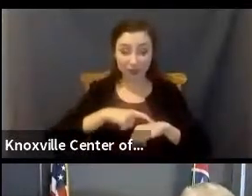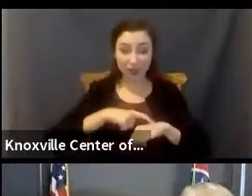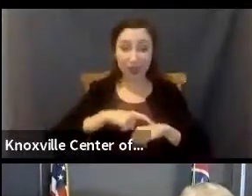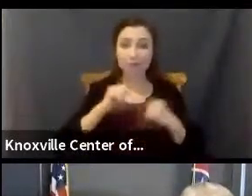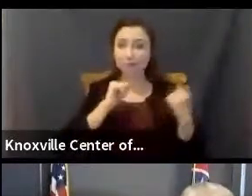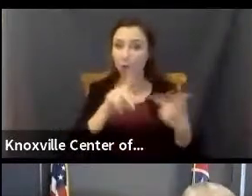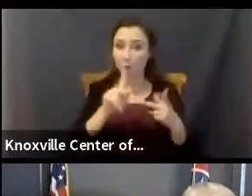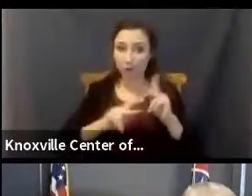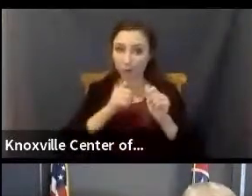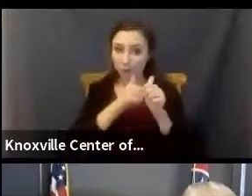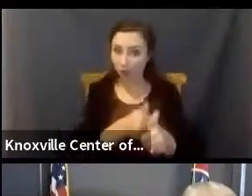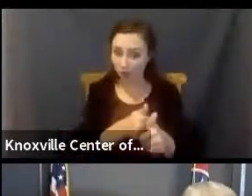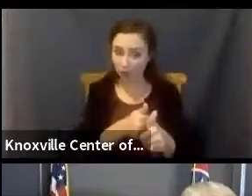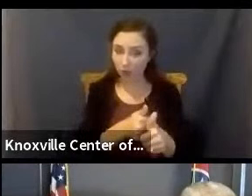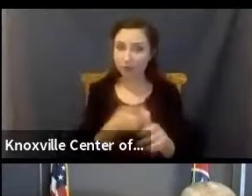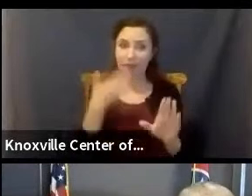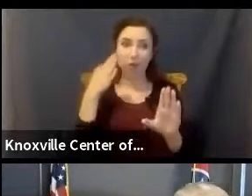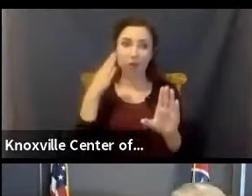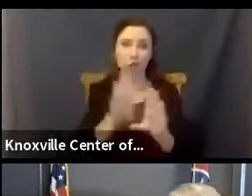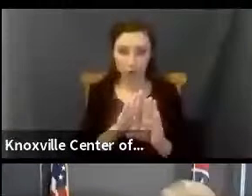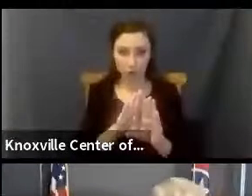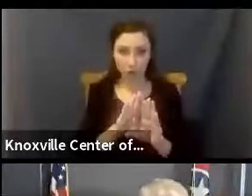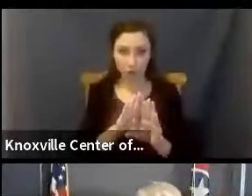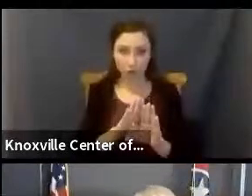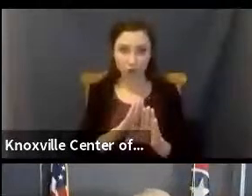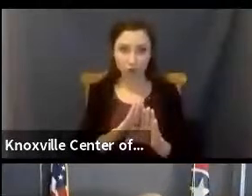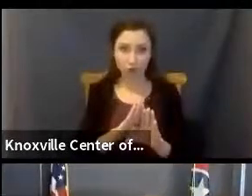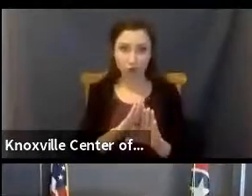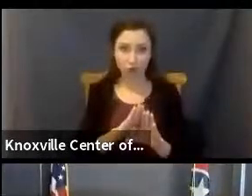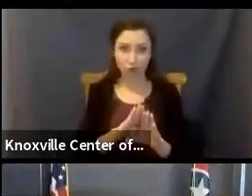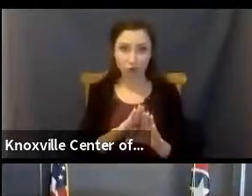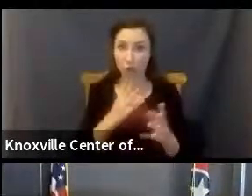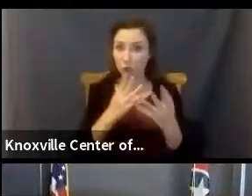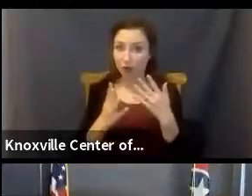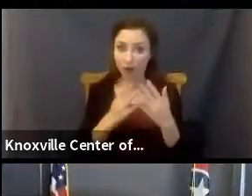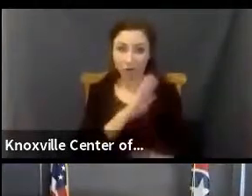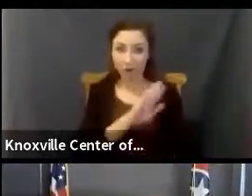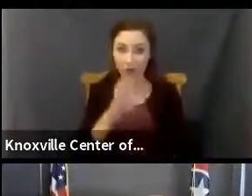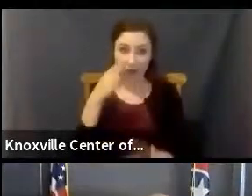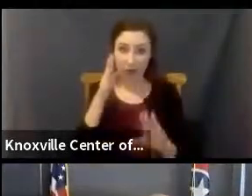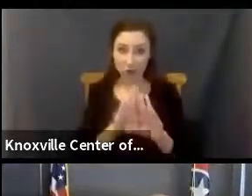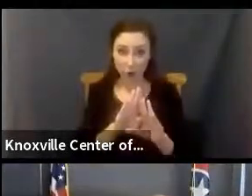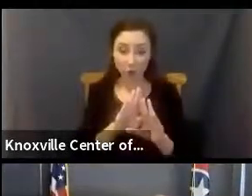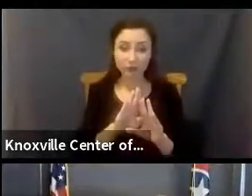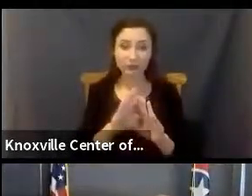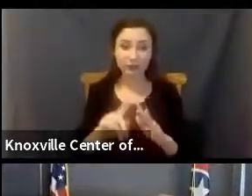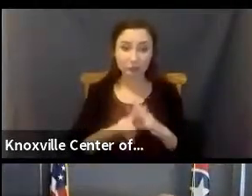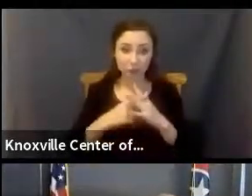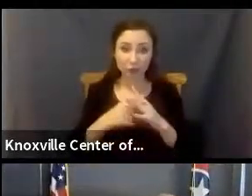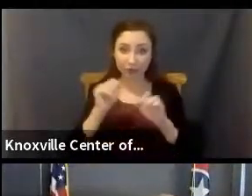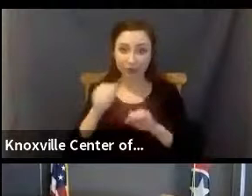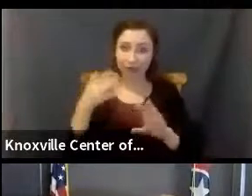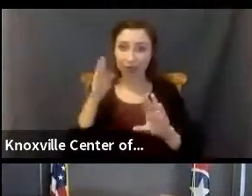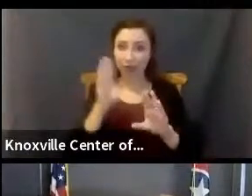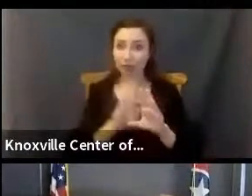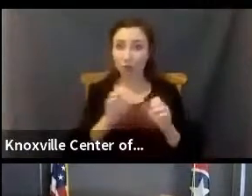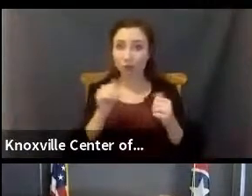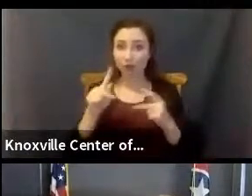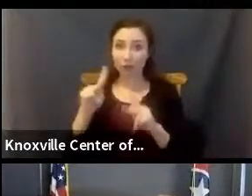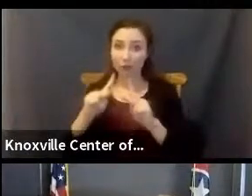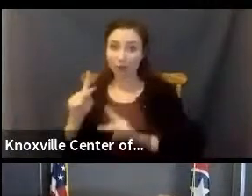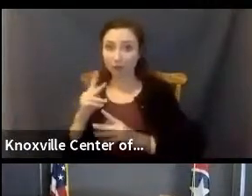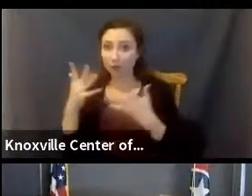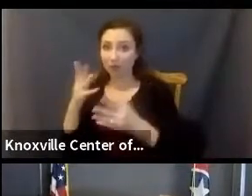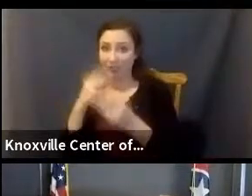everybody follows this. They are closed. So whatever their closing mechanism is, they may close the door, let somebody finish eating